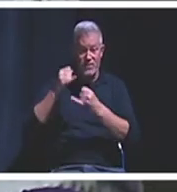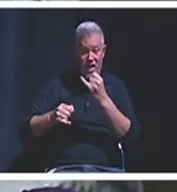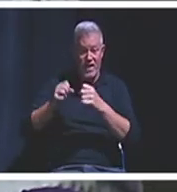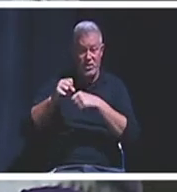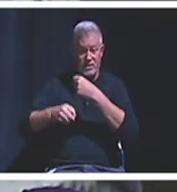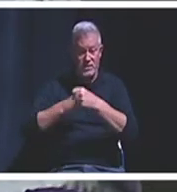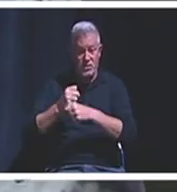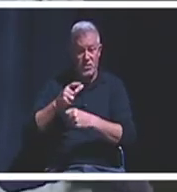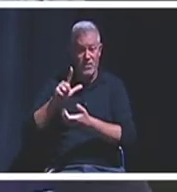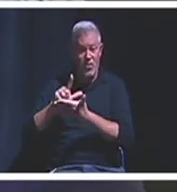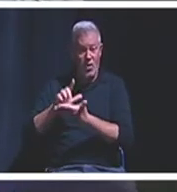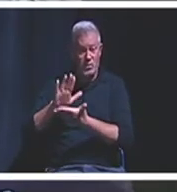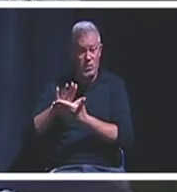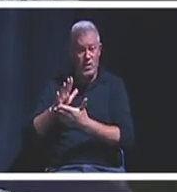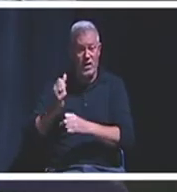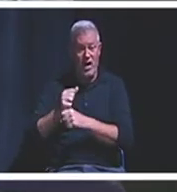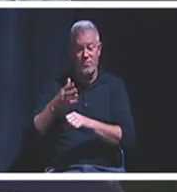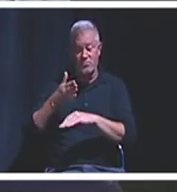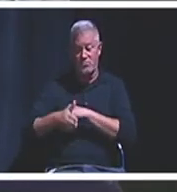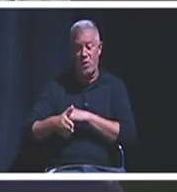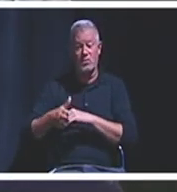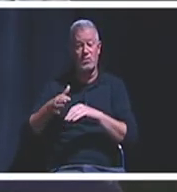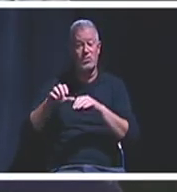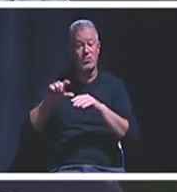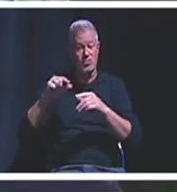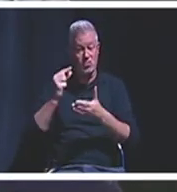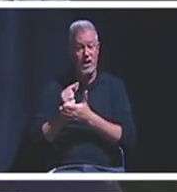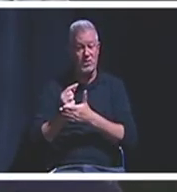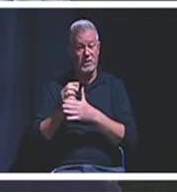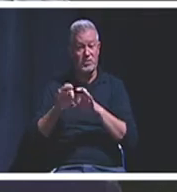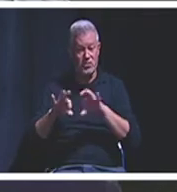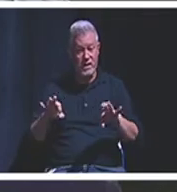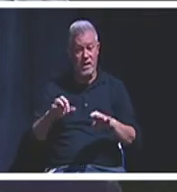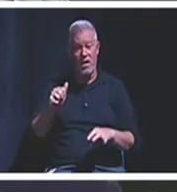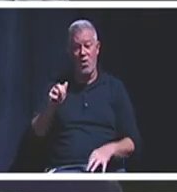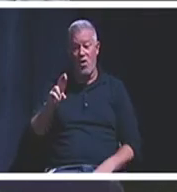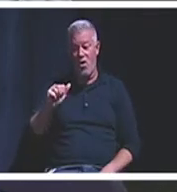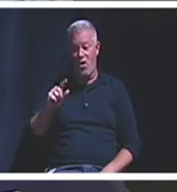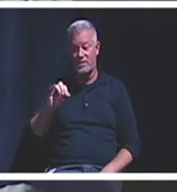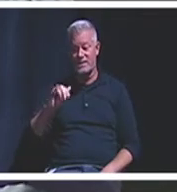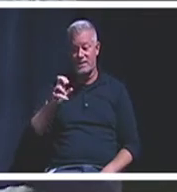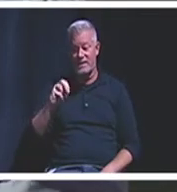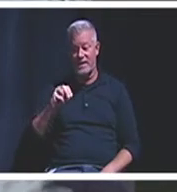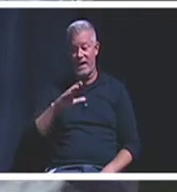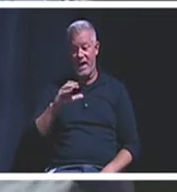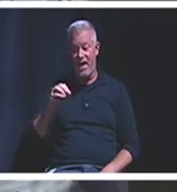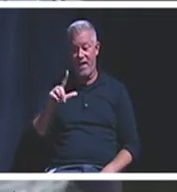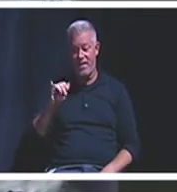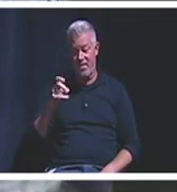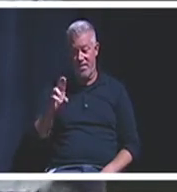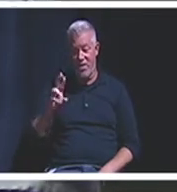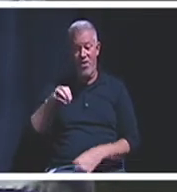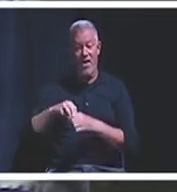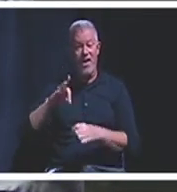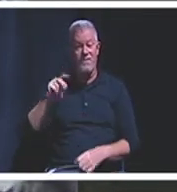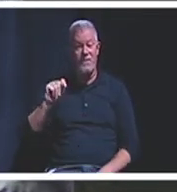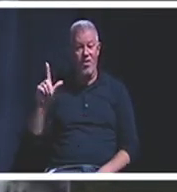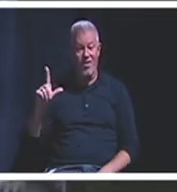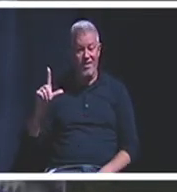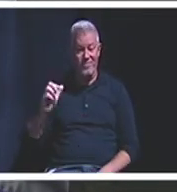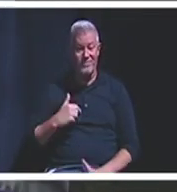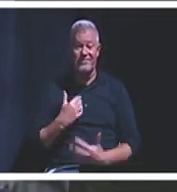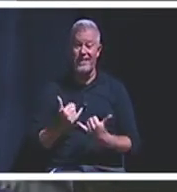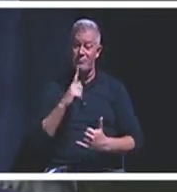has secured a postgraduate associate position with Arnstein and Lair in Fort Lauderdale. Now, I am very pleased